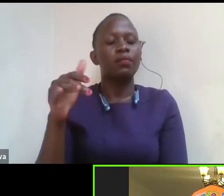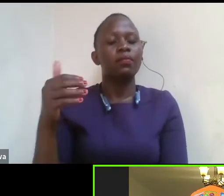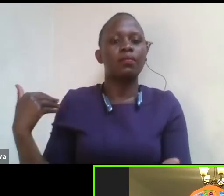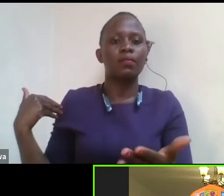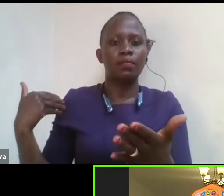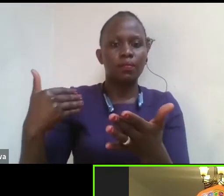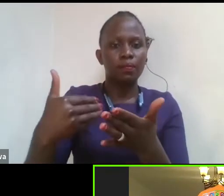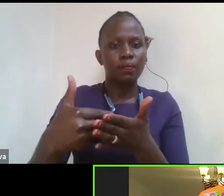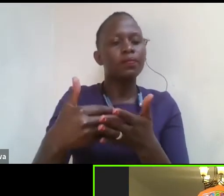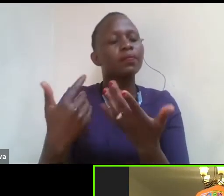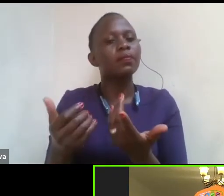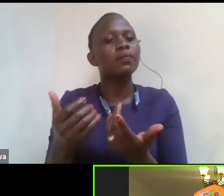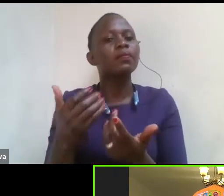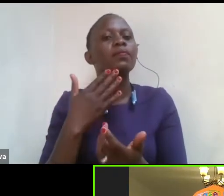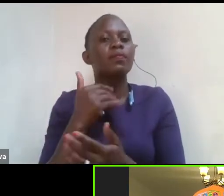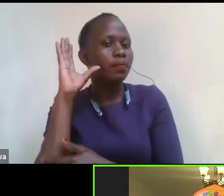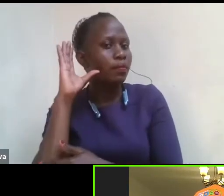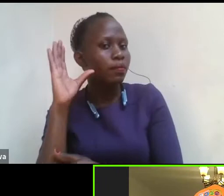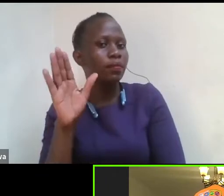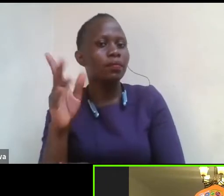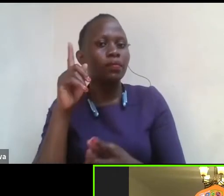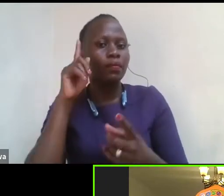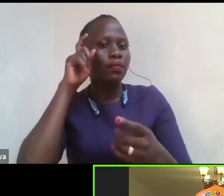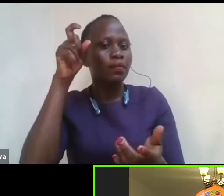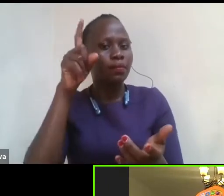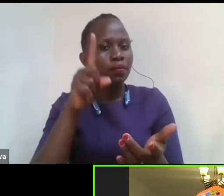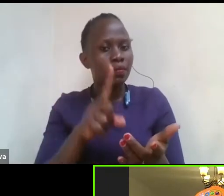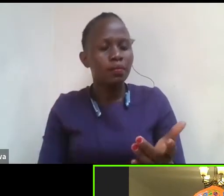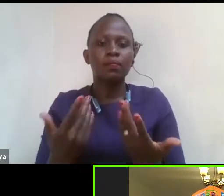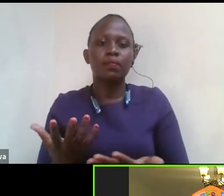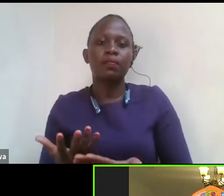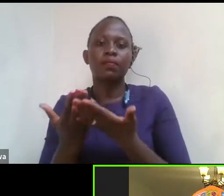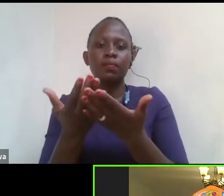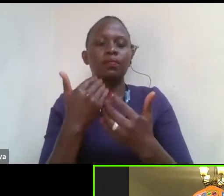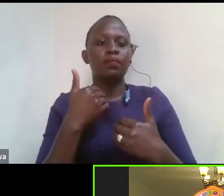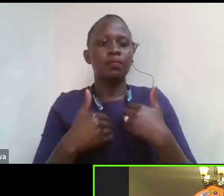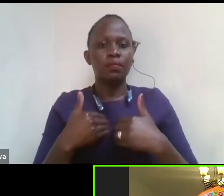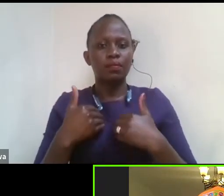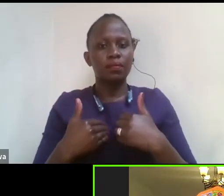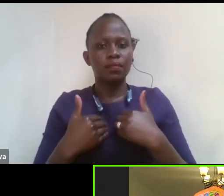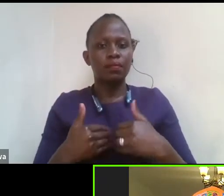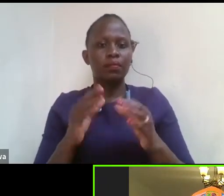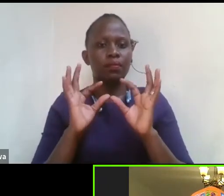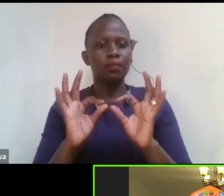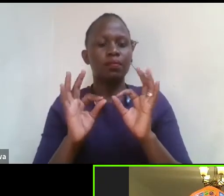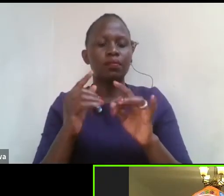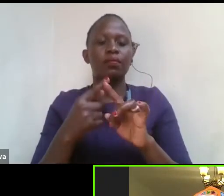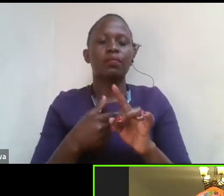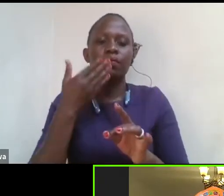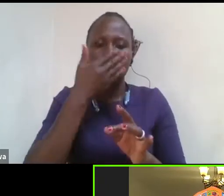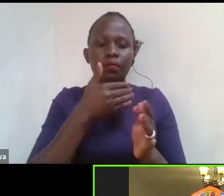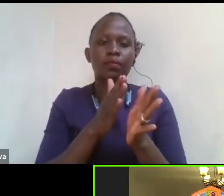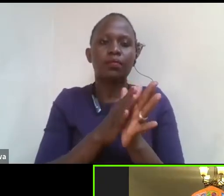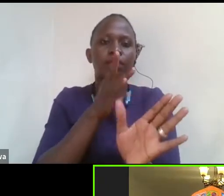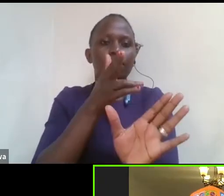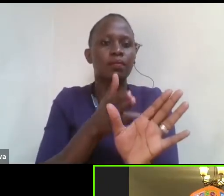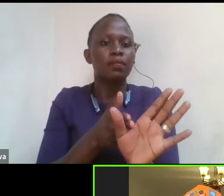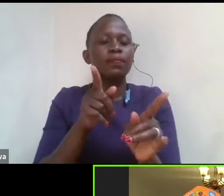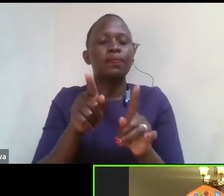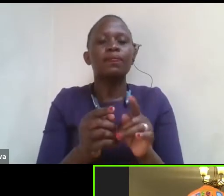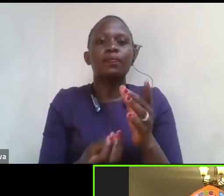hear what his thoughts might be. And I think he brings an interesting perspective from the oil and gas sector, as well as from the enterprise